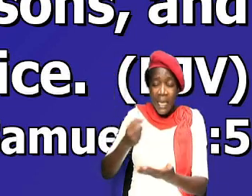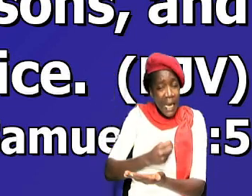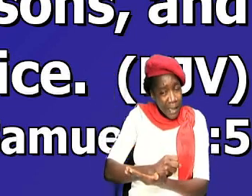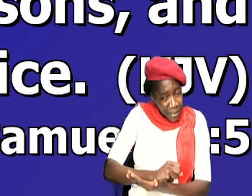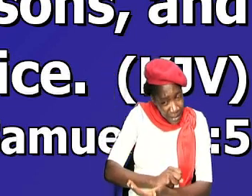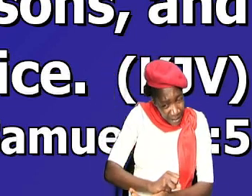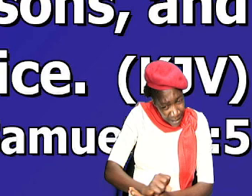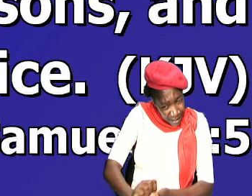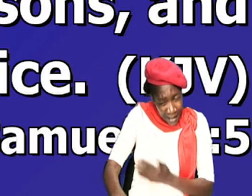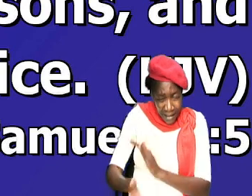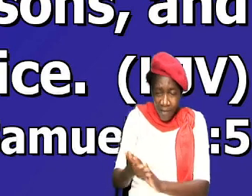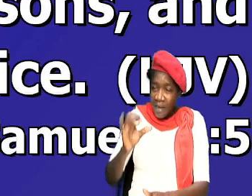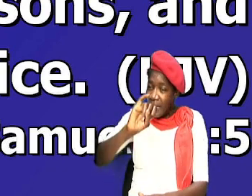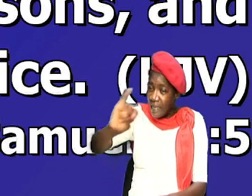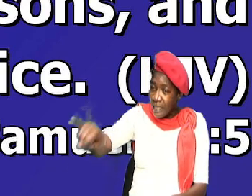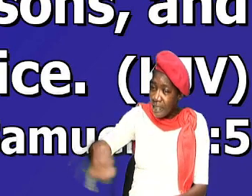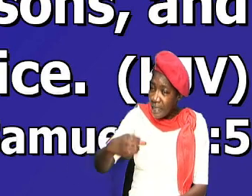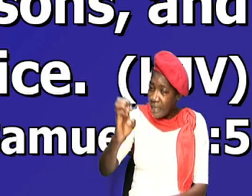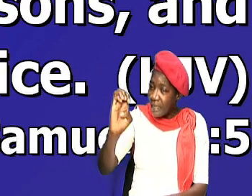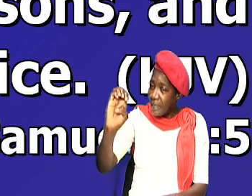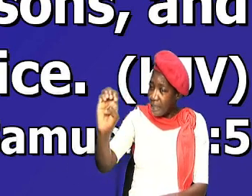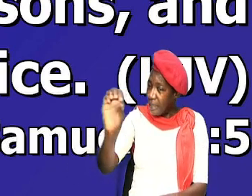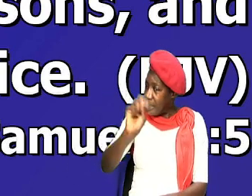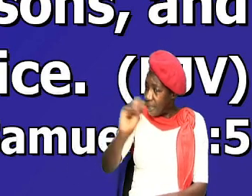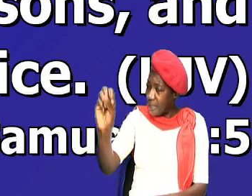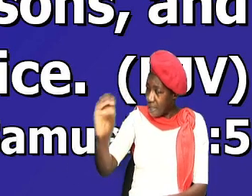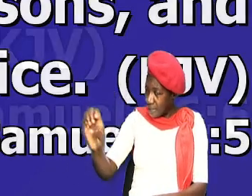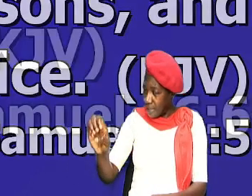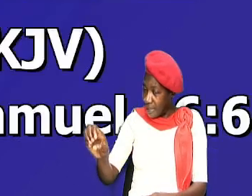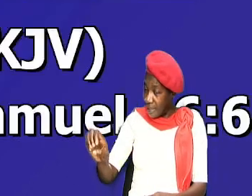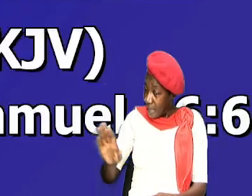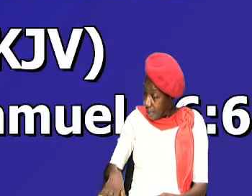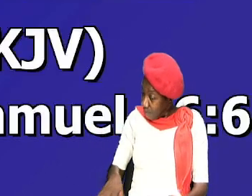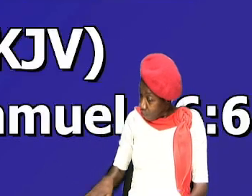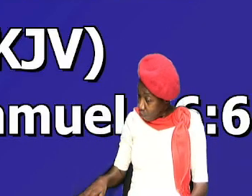sons, and called them to the sacrifice.